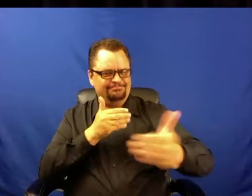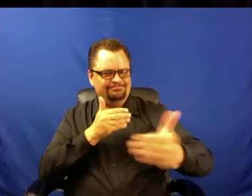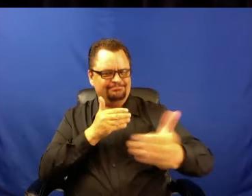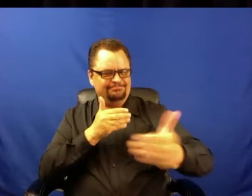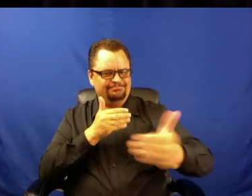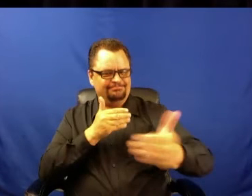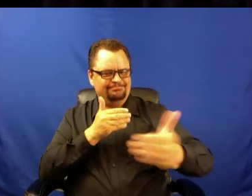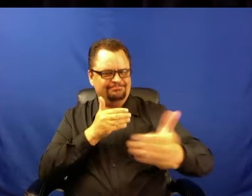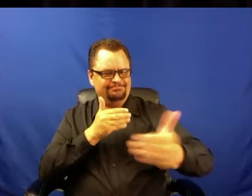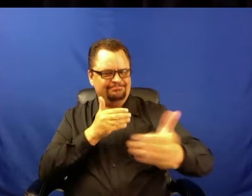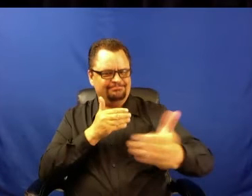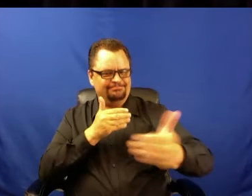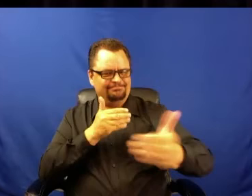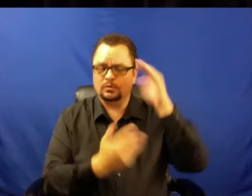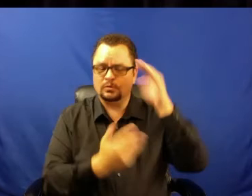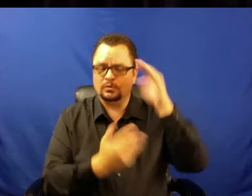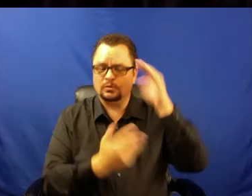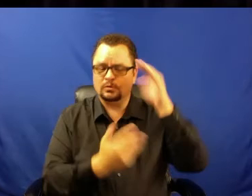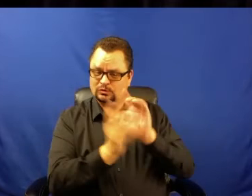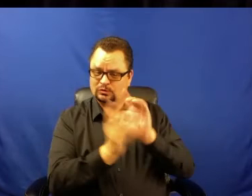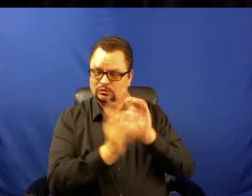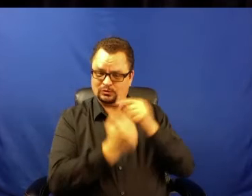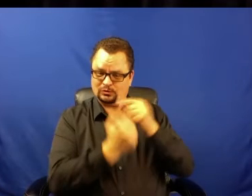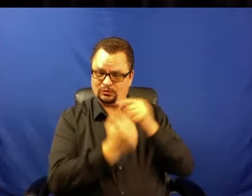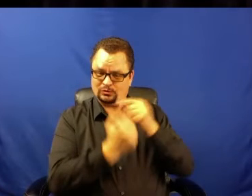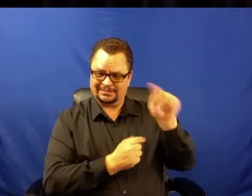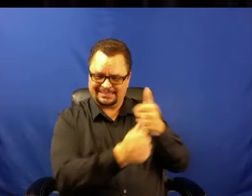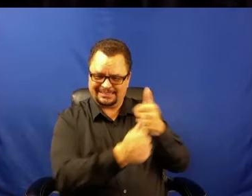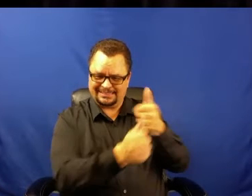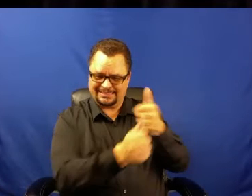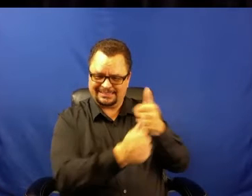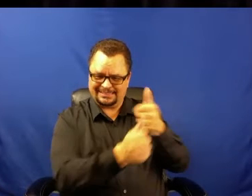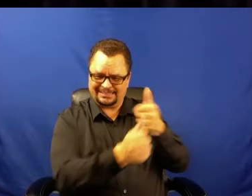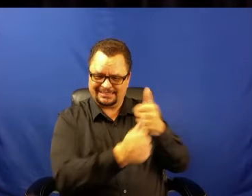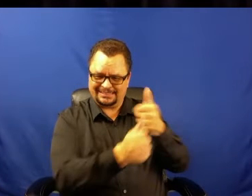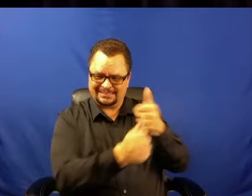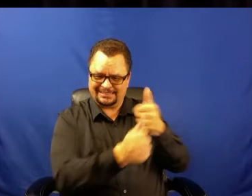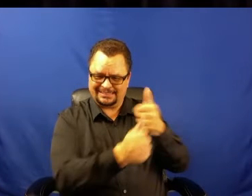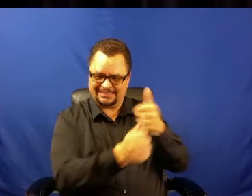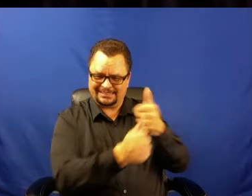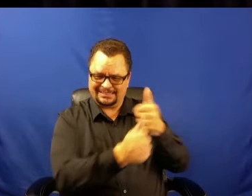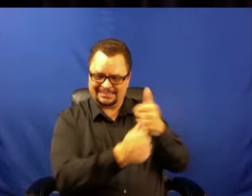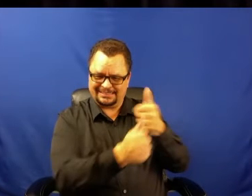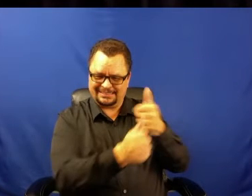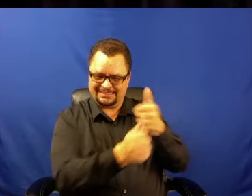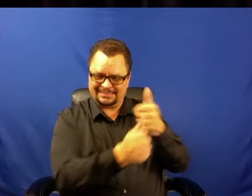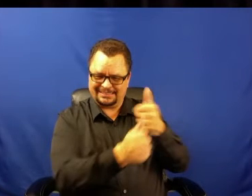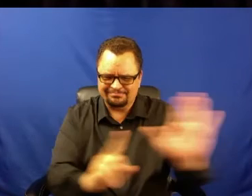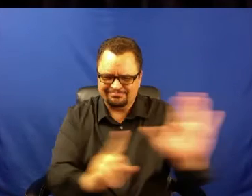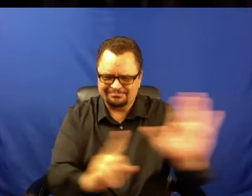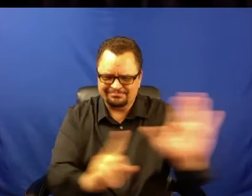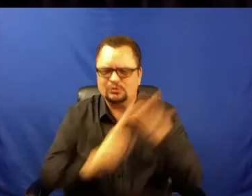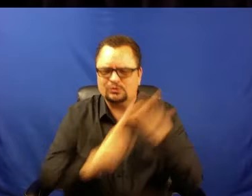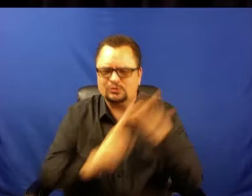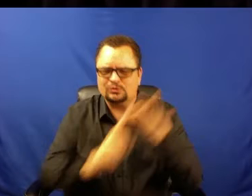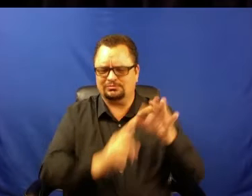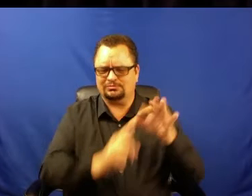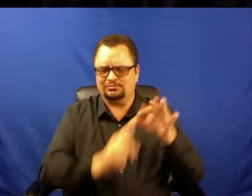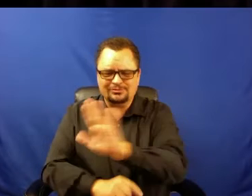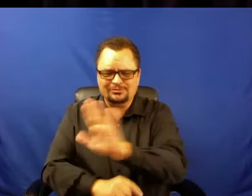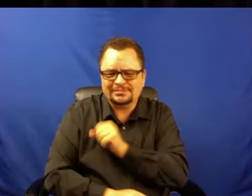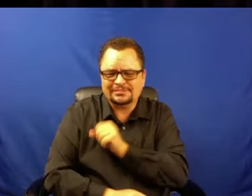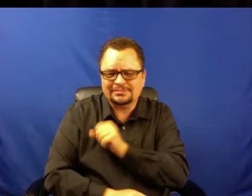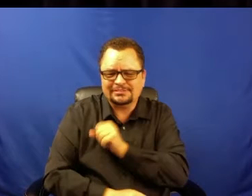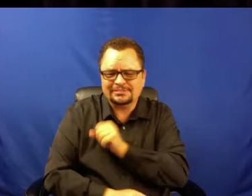is unique depending on what their staffing models are, their setup and ability to do